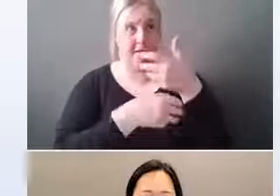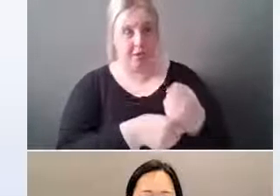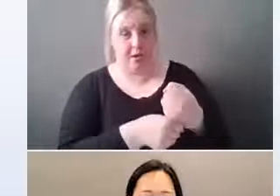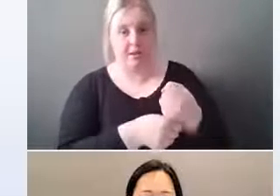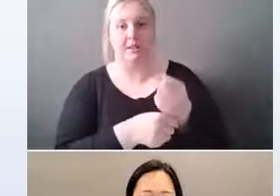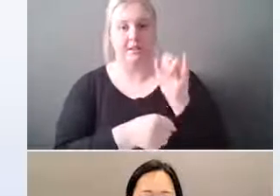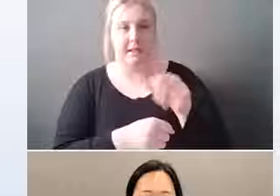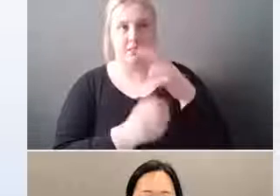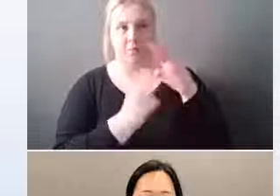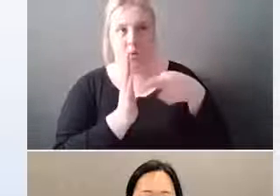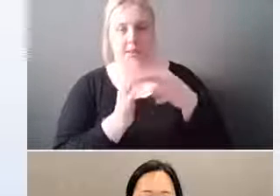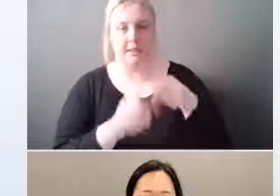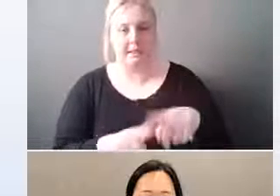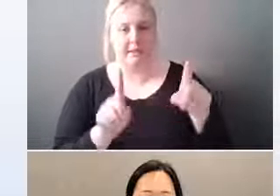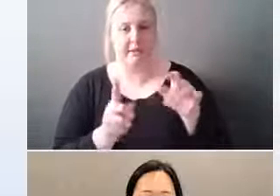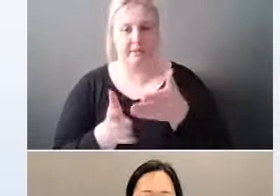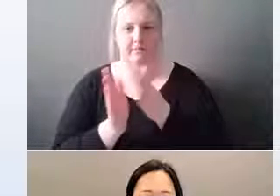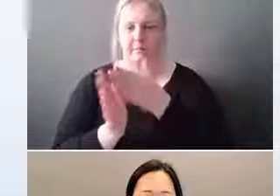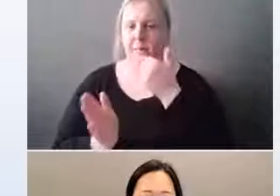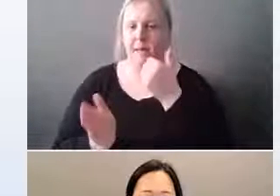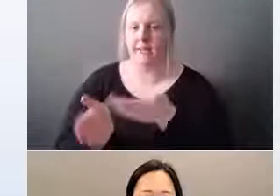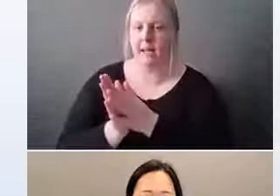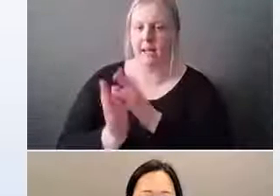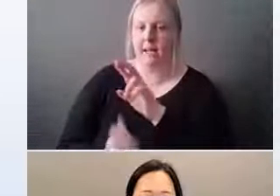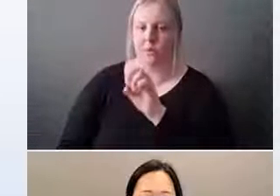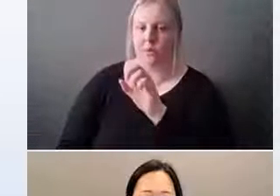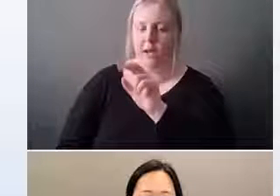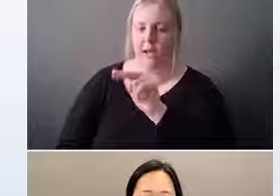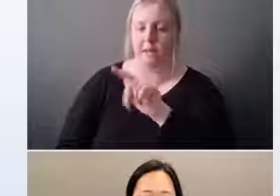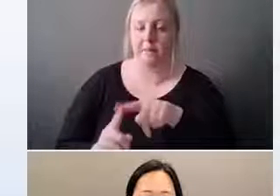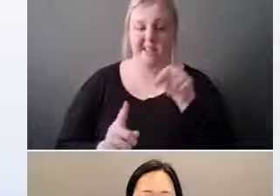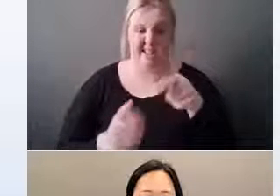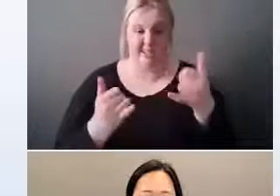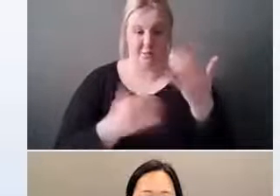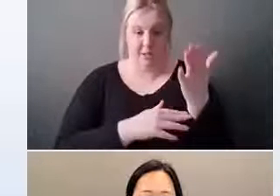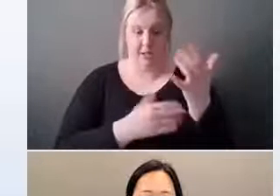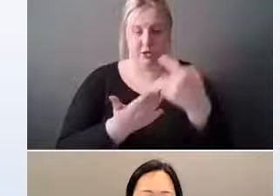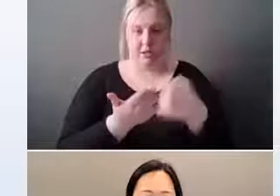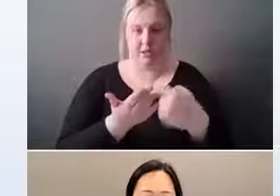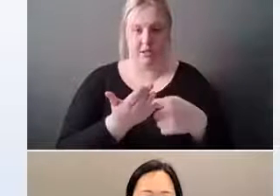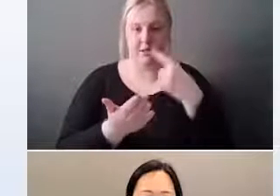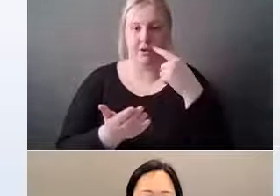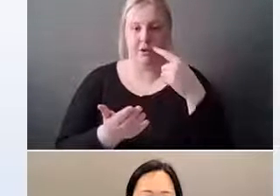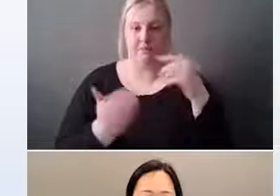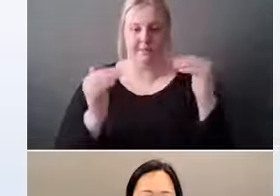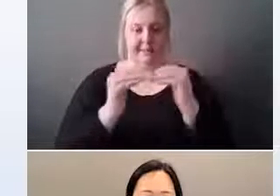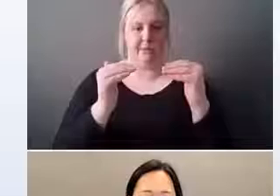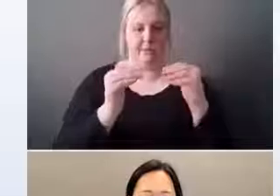with regard to that. But the focus here is on peer-to-peer bullying between older adults.